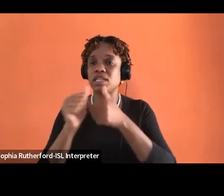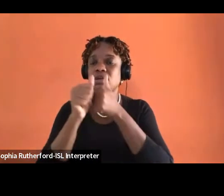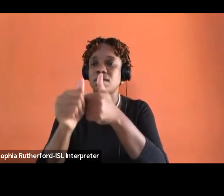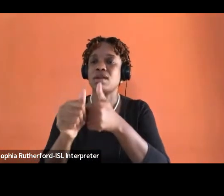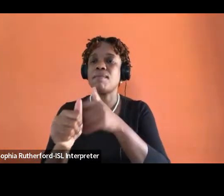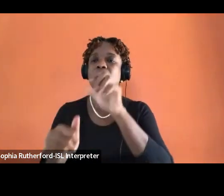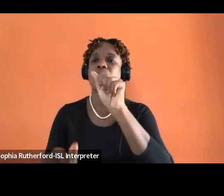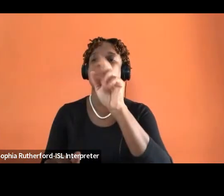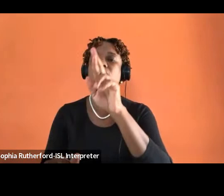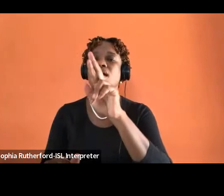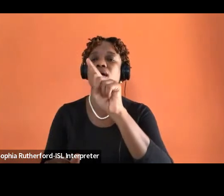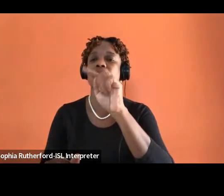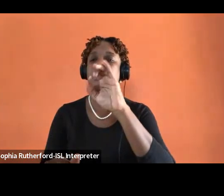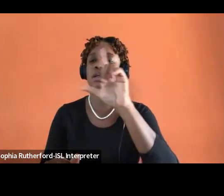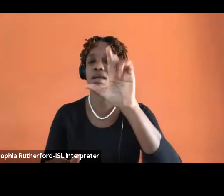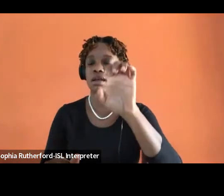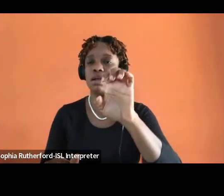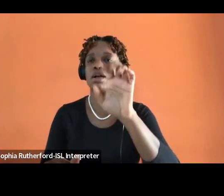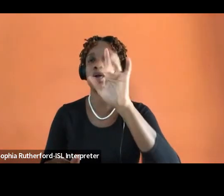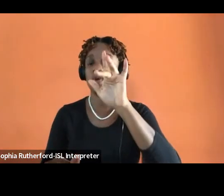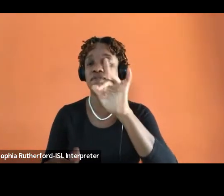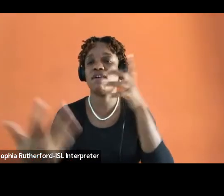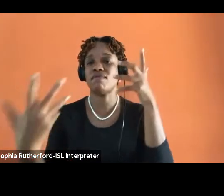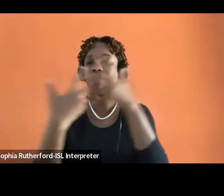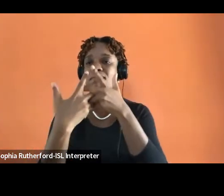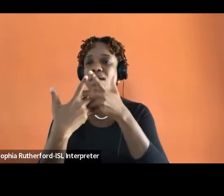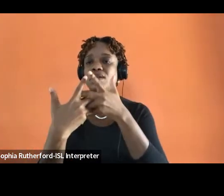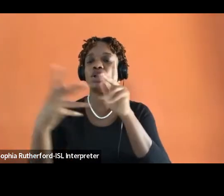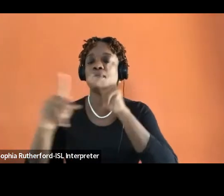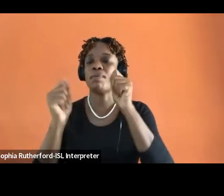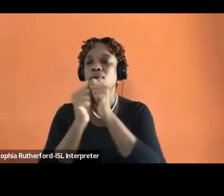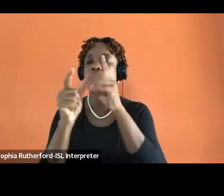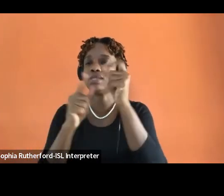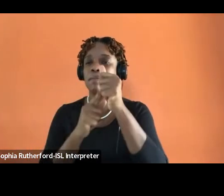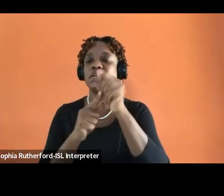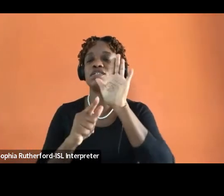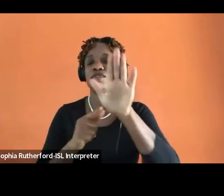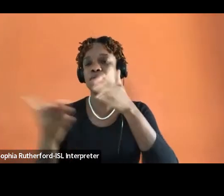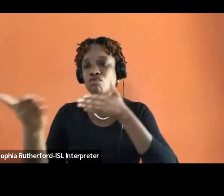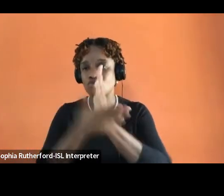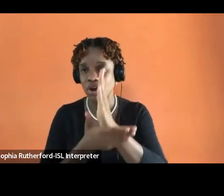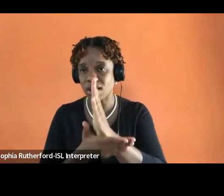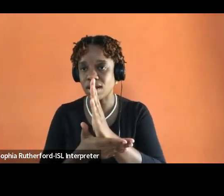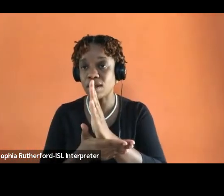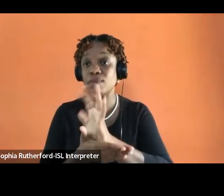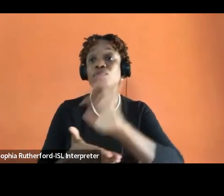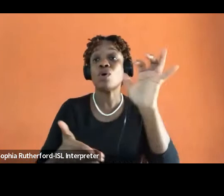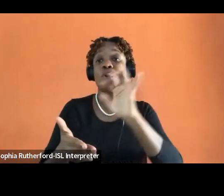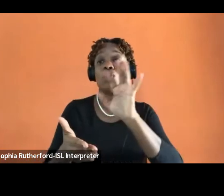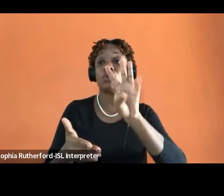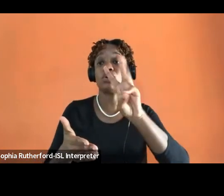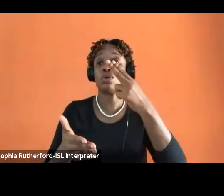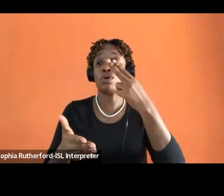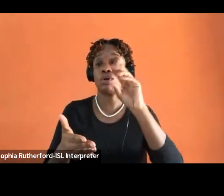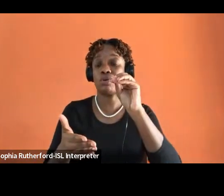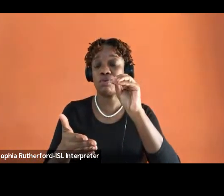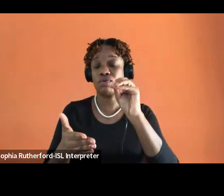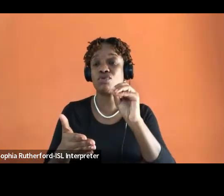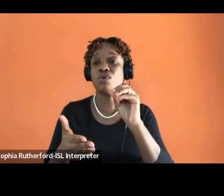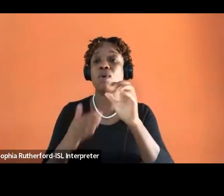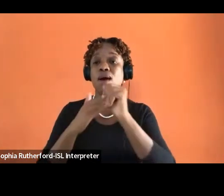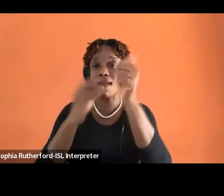on the Rights of Persons with Disabilities, the World Health Organization guidelines, and